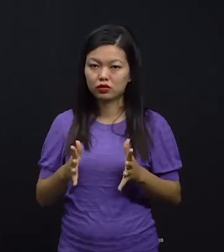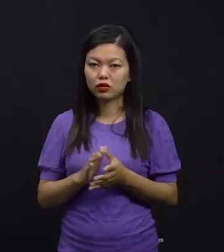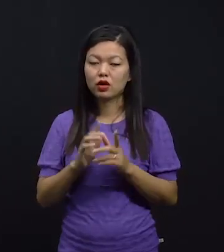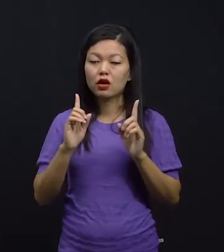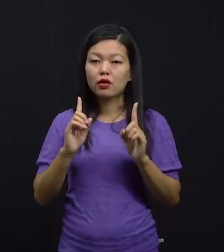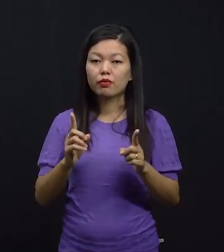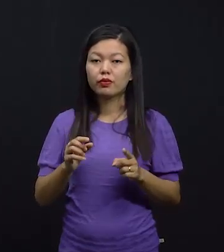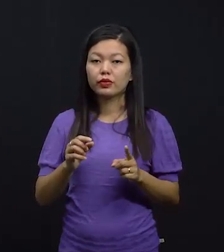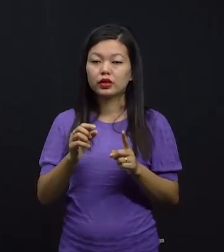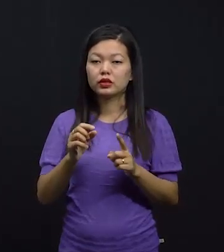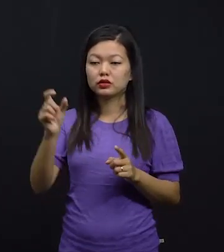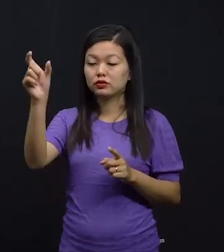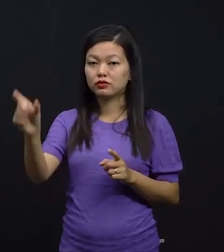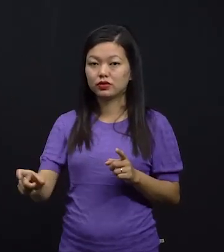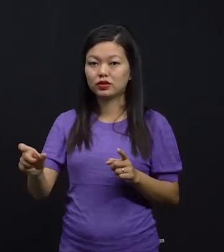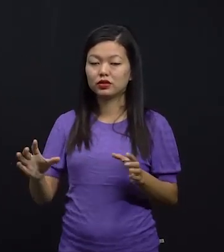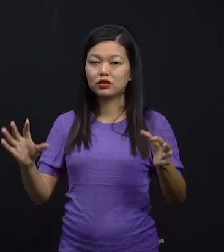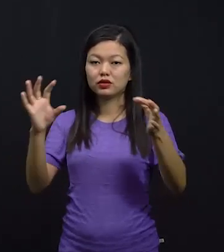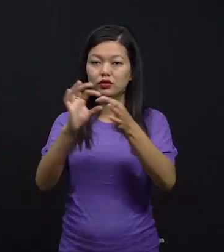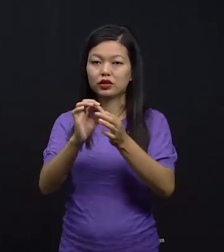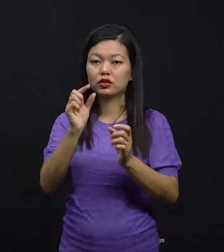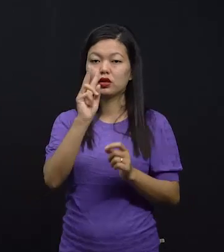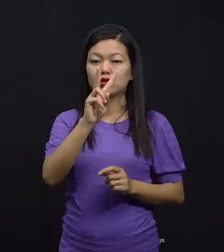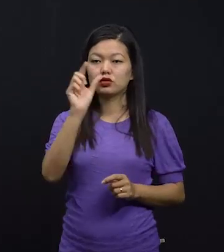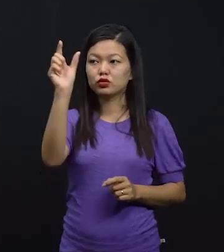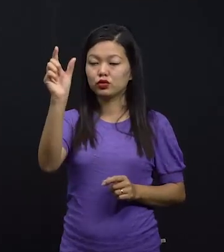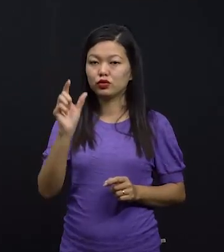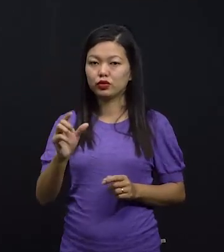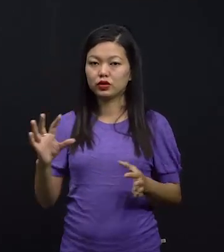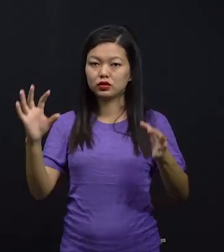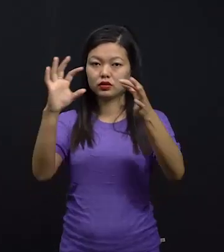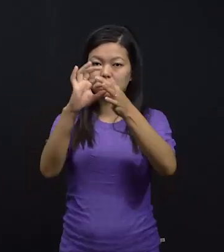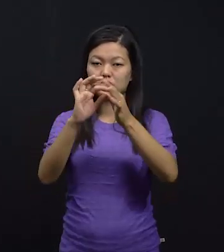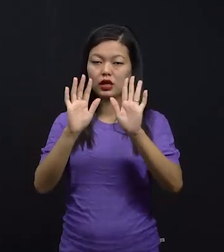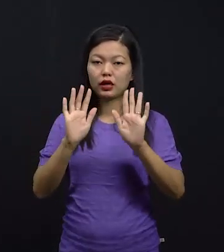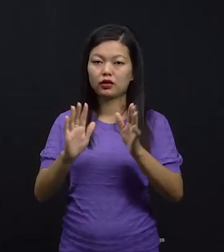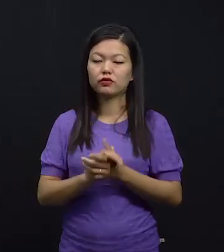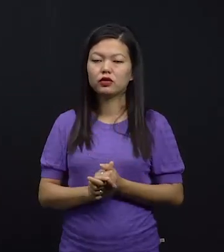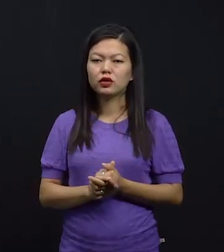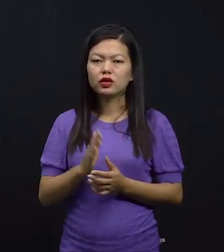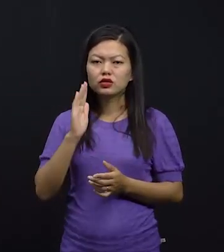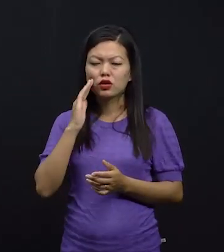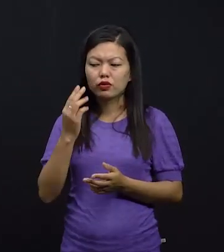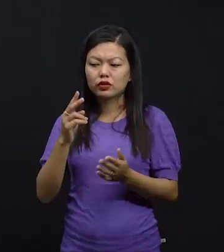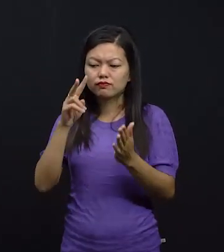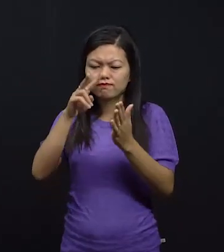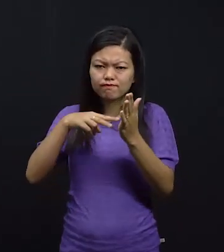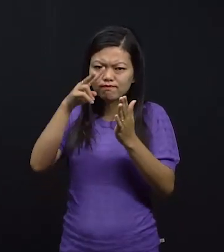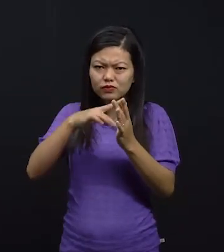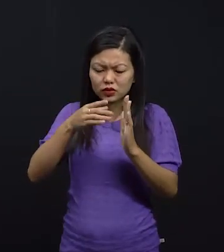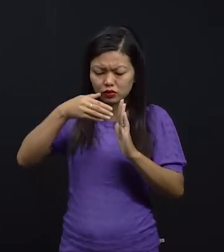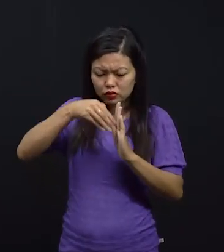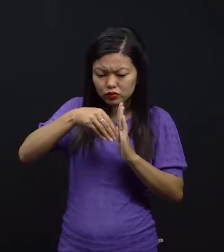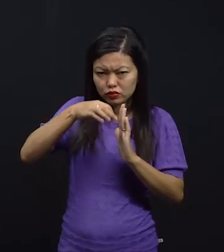together. And even in our daily lives, if we use these two combinations carefully, it becomes a very beautiful